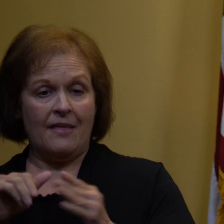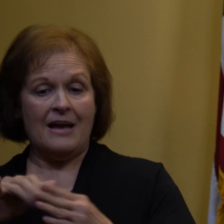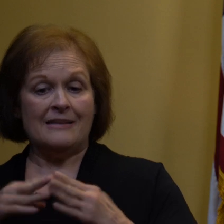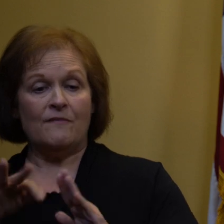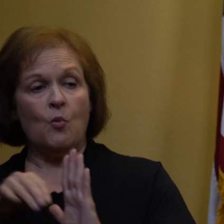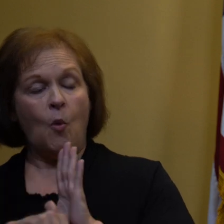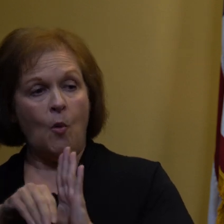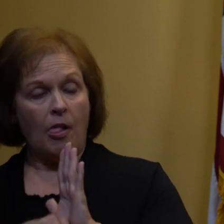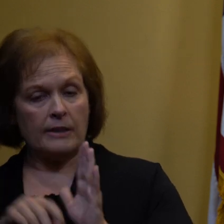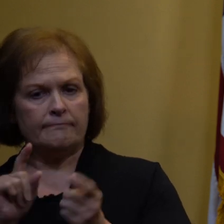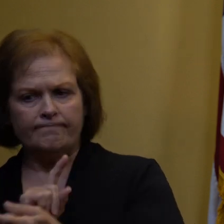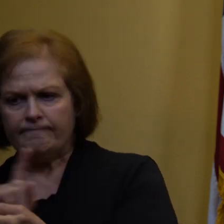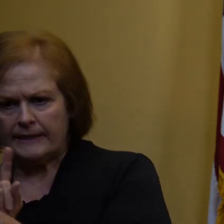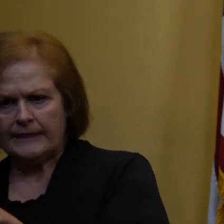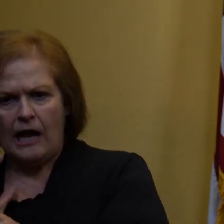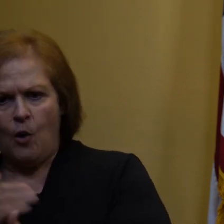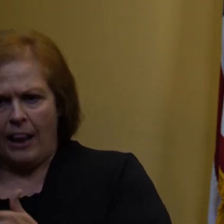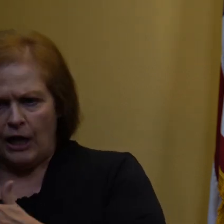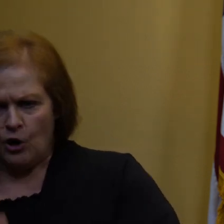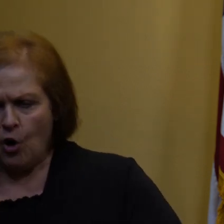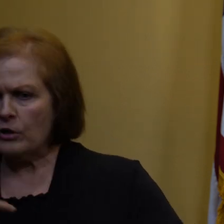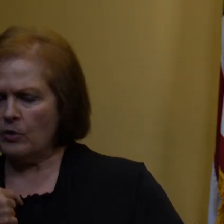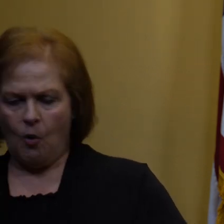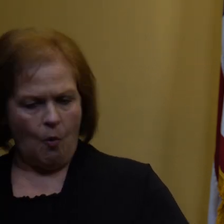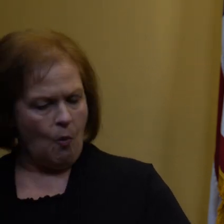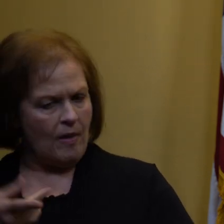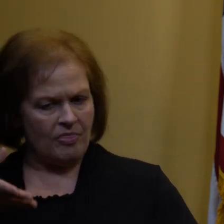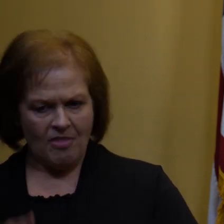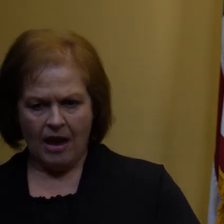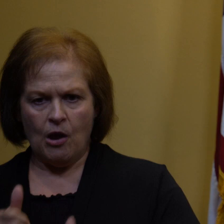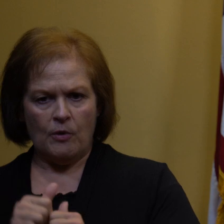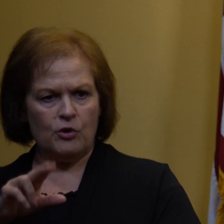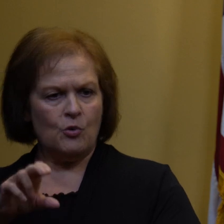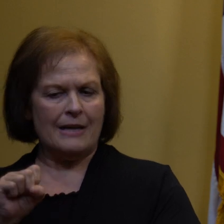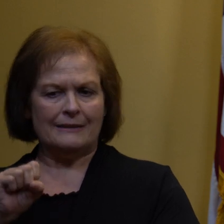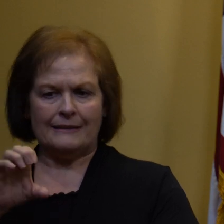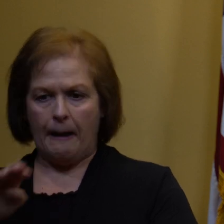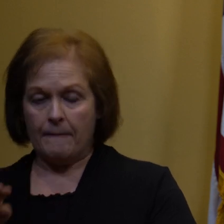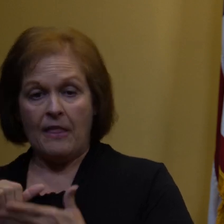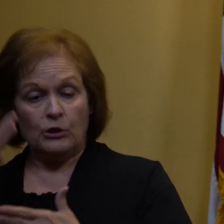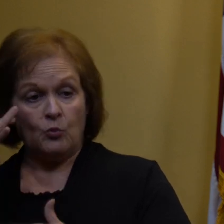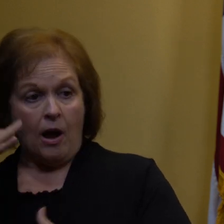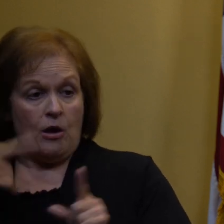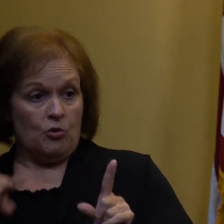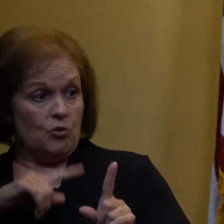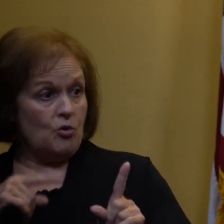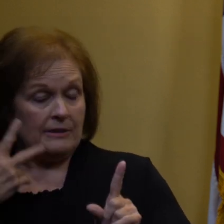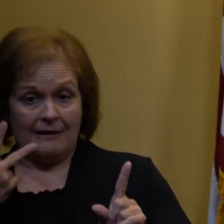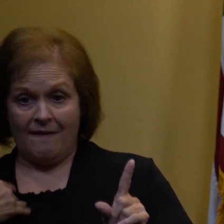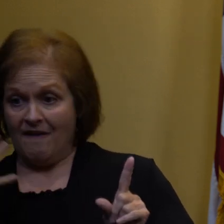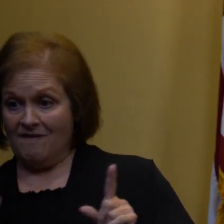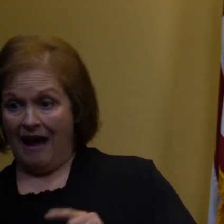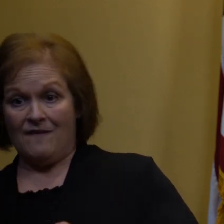New Orleans, meaning our leadership, has always been front and center with USCM. That's why you've had over 5